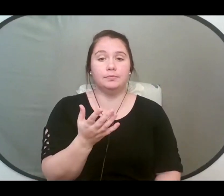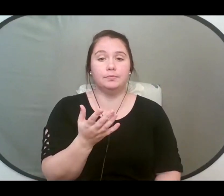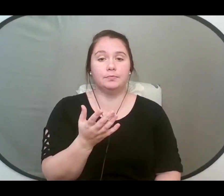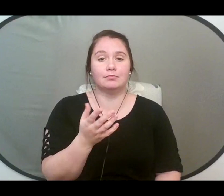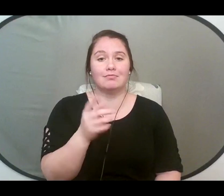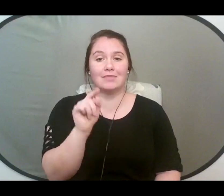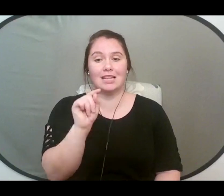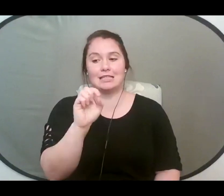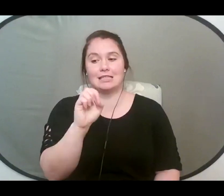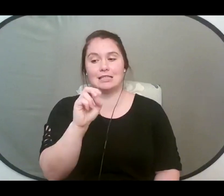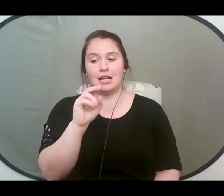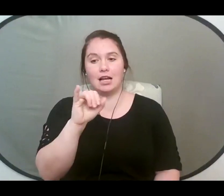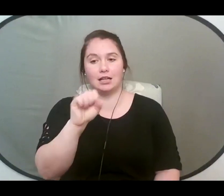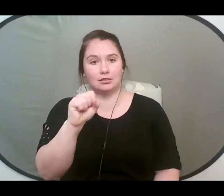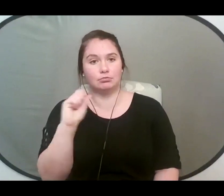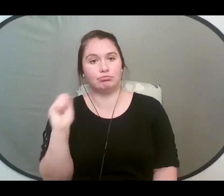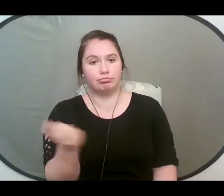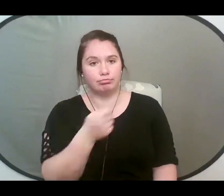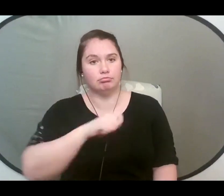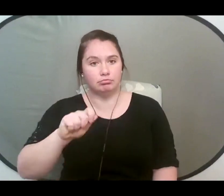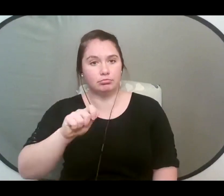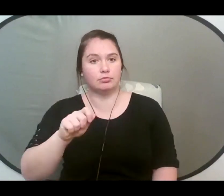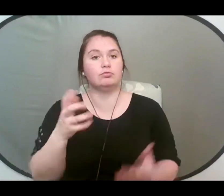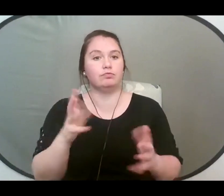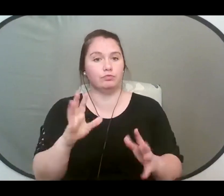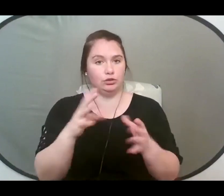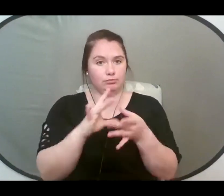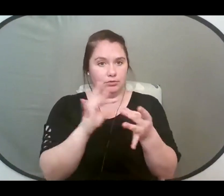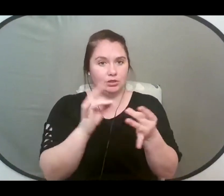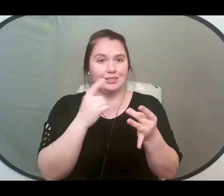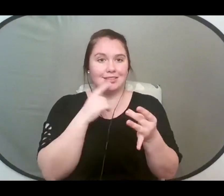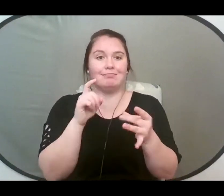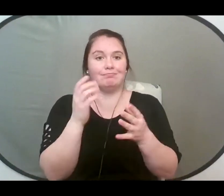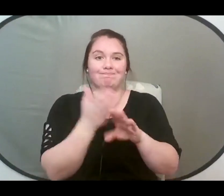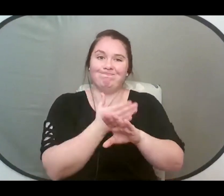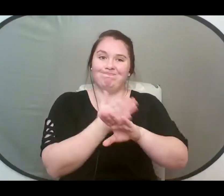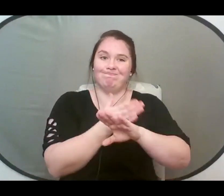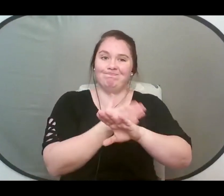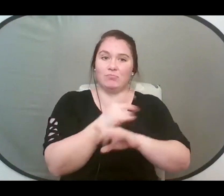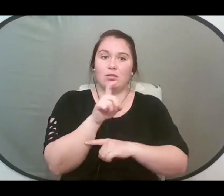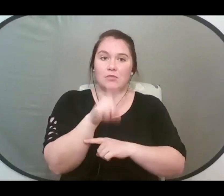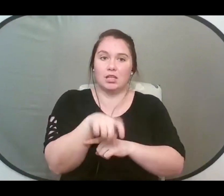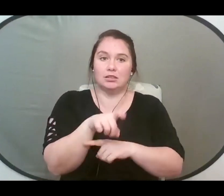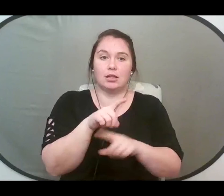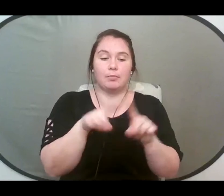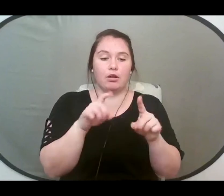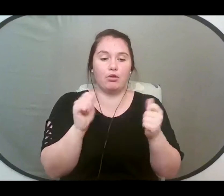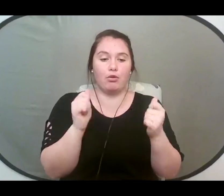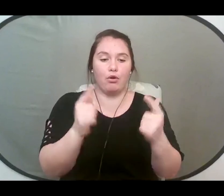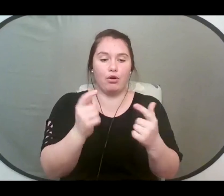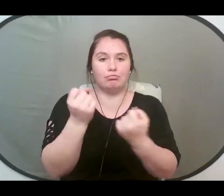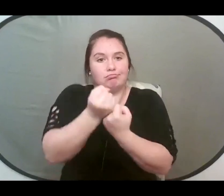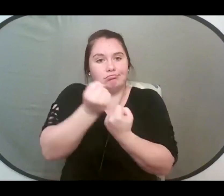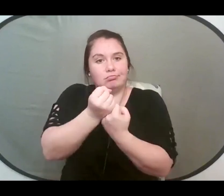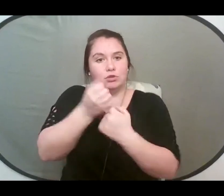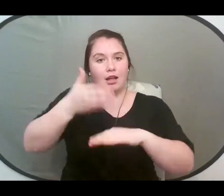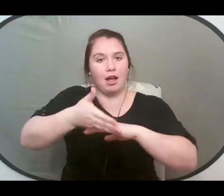that it does need some significant improvements, but also discuss just in general all those supporting extracurricular and